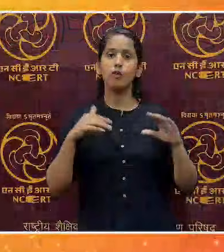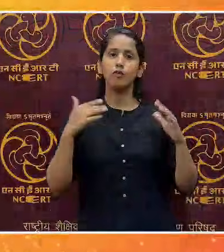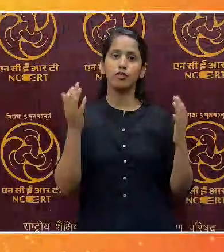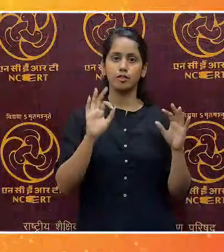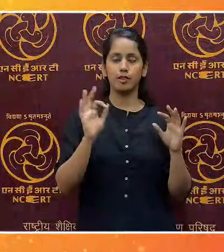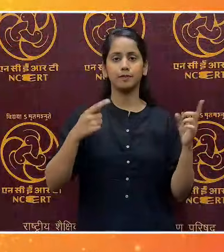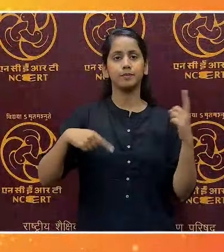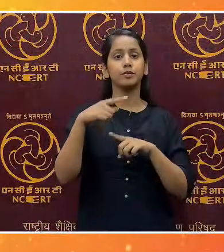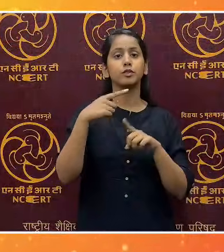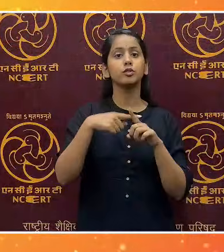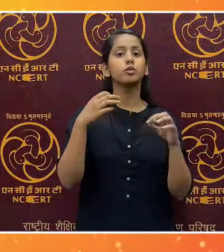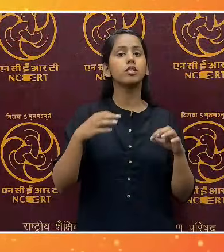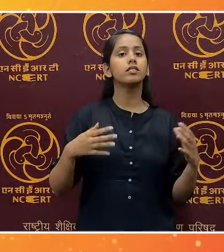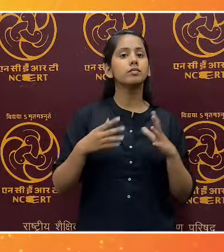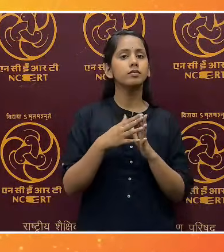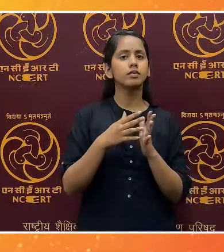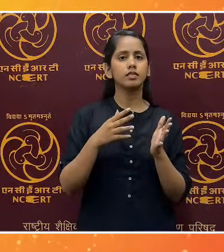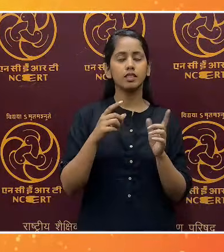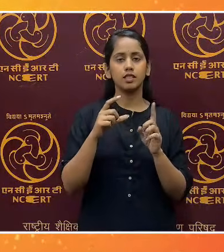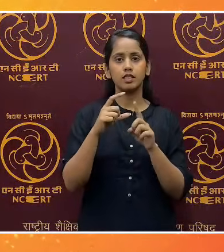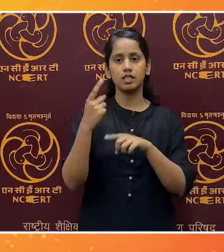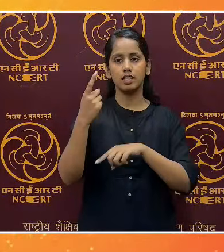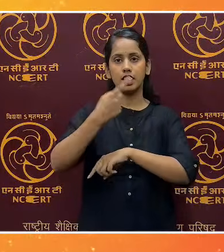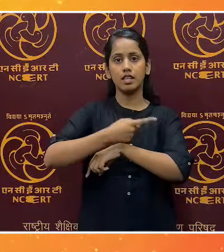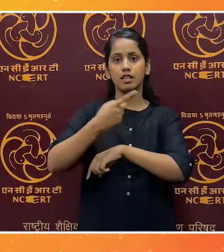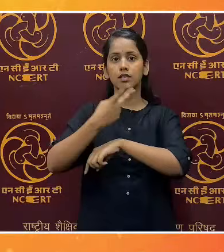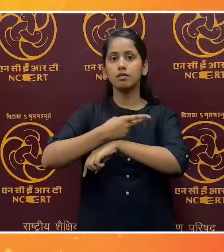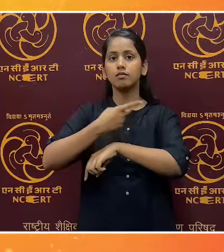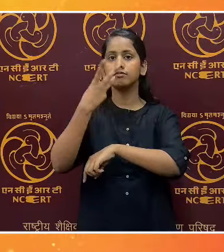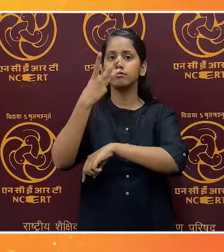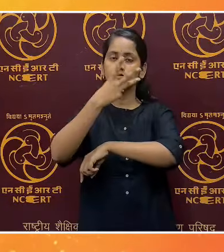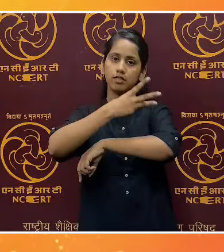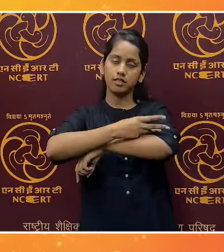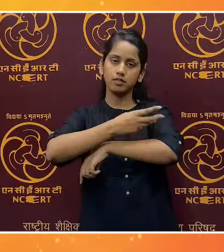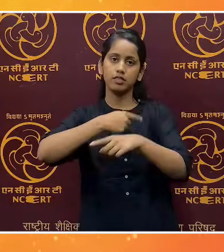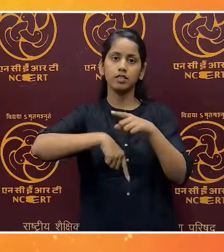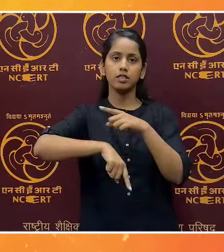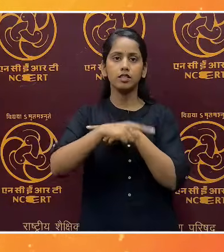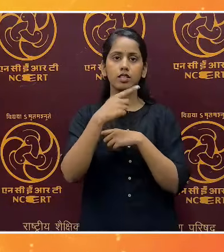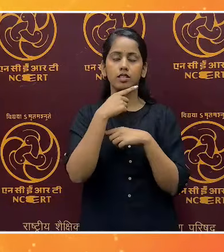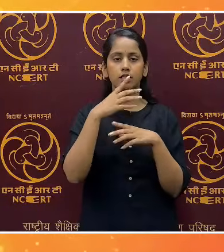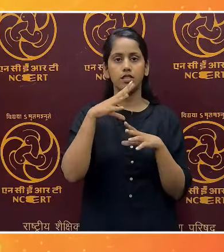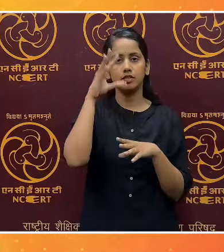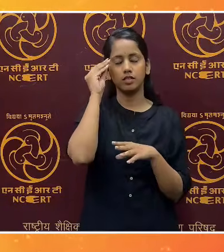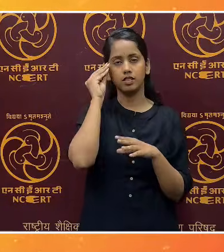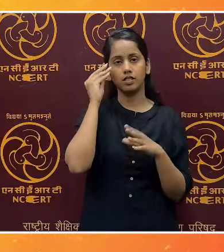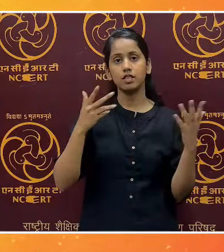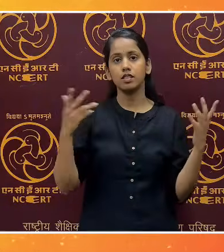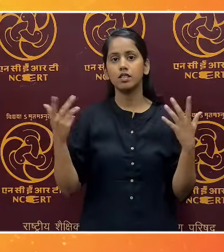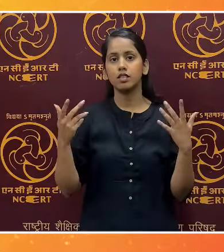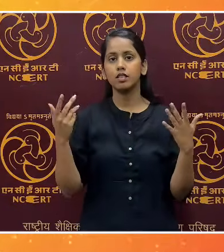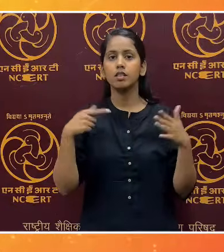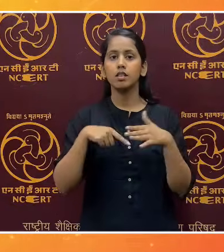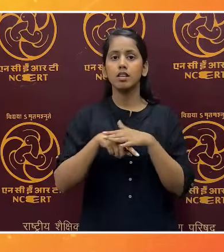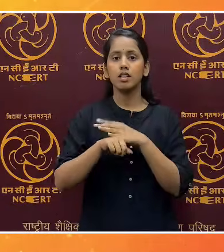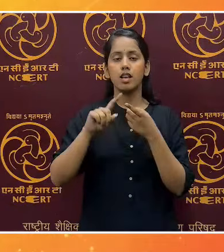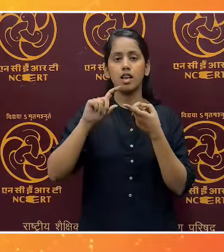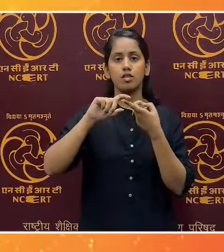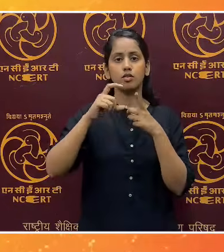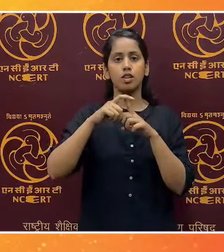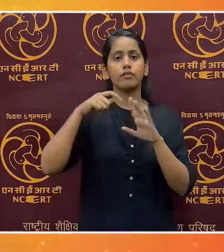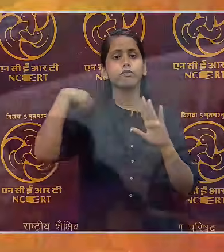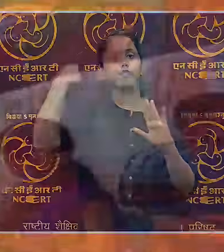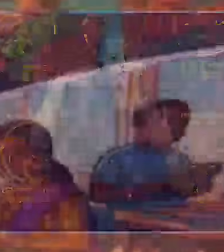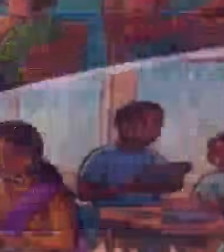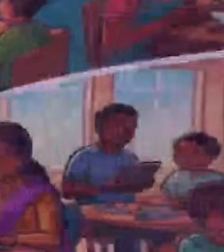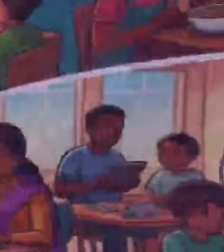Official. Today we are in day 3 of the training session where the topic that we are taking up is educational video production